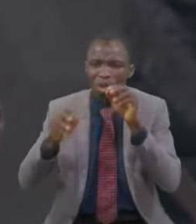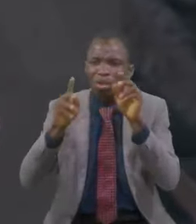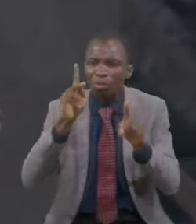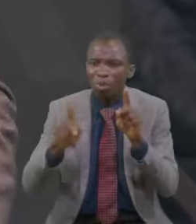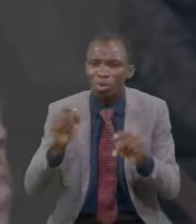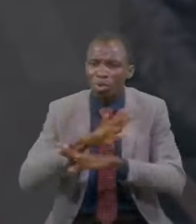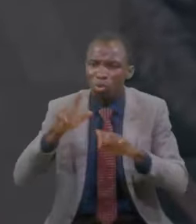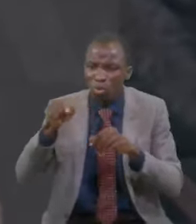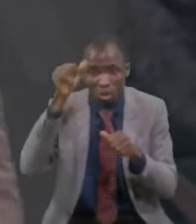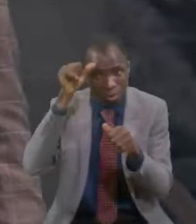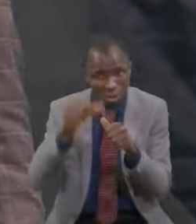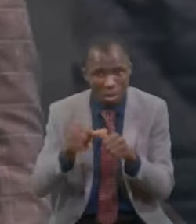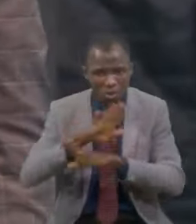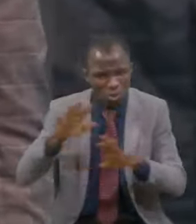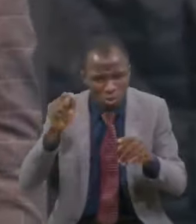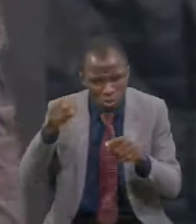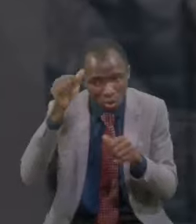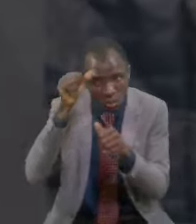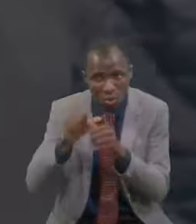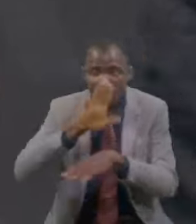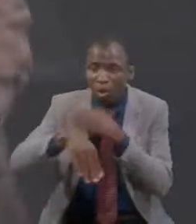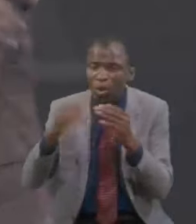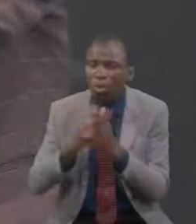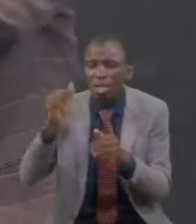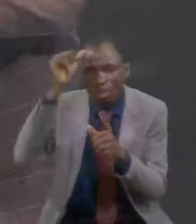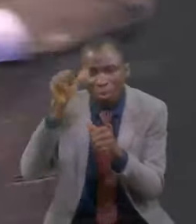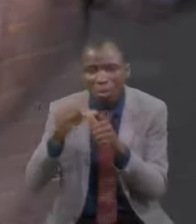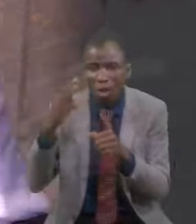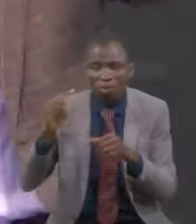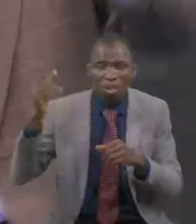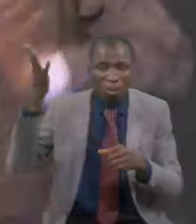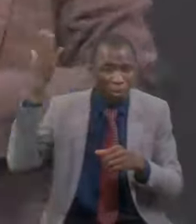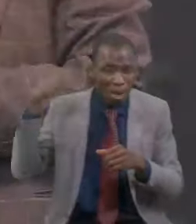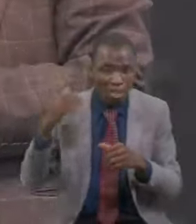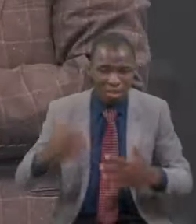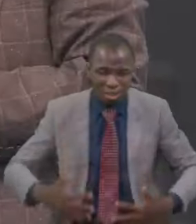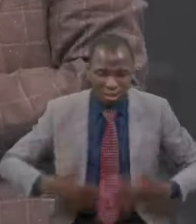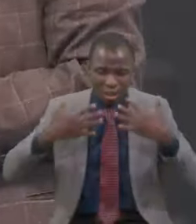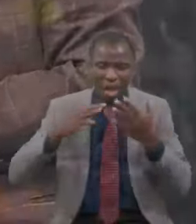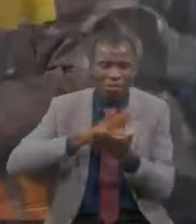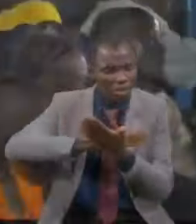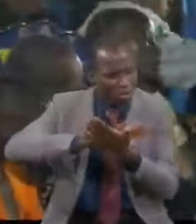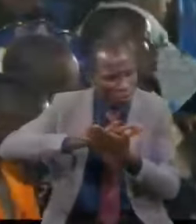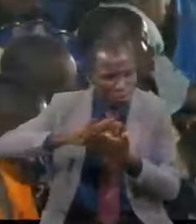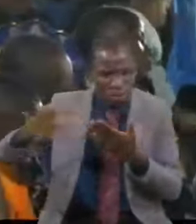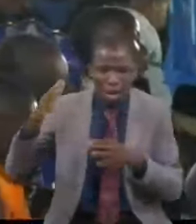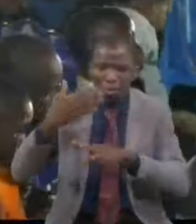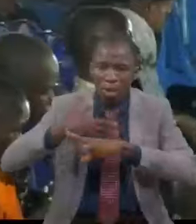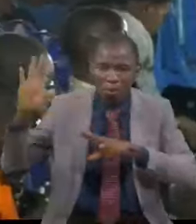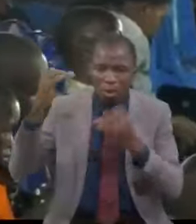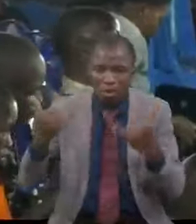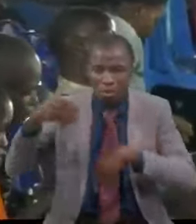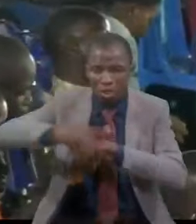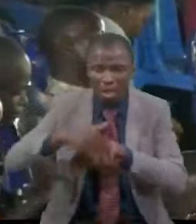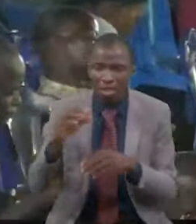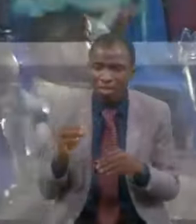Don't you remember? All that remembrance of your past life wiped away tonight. And